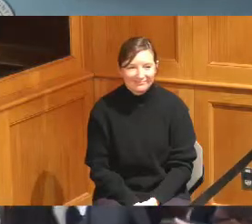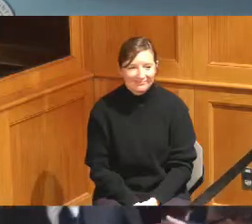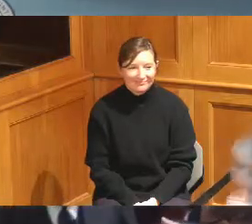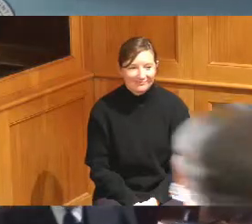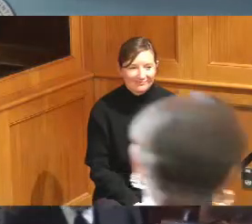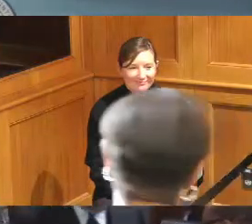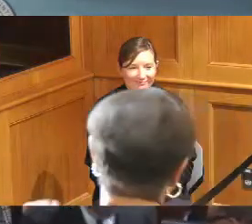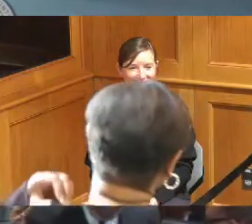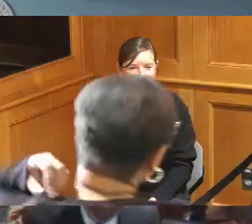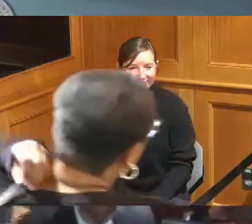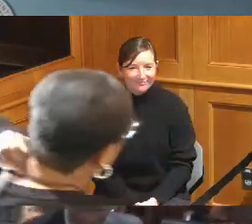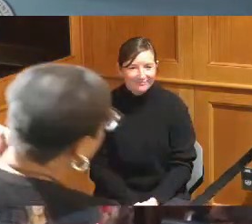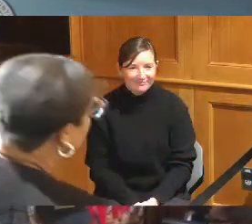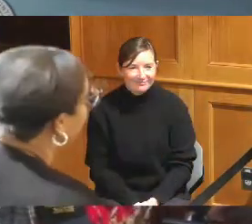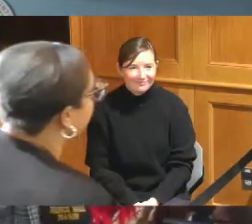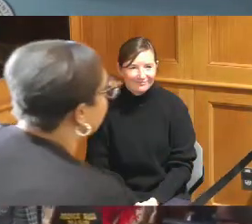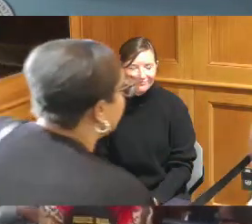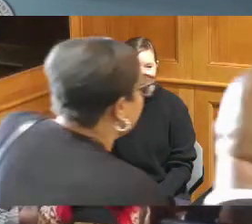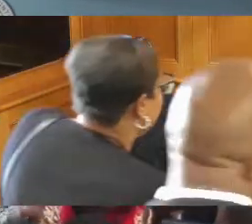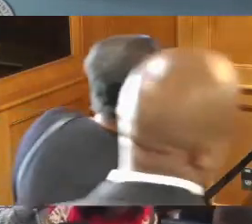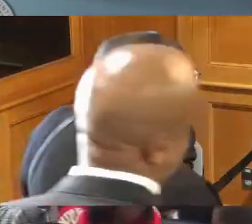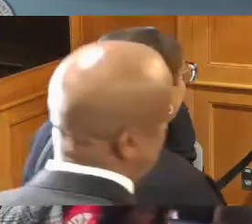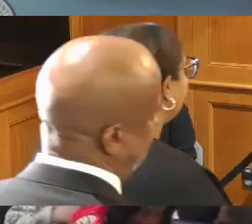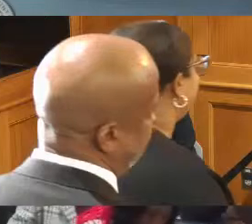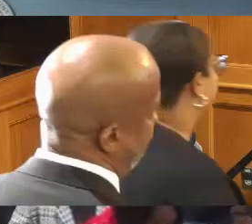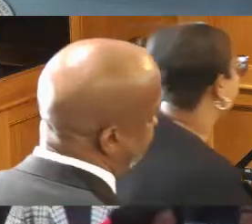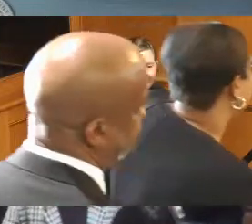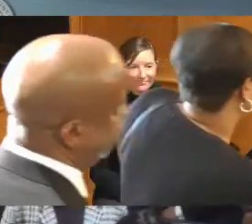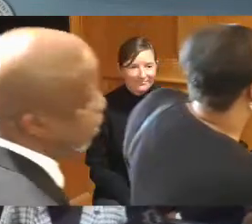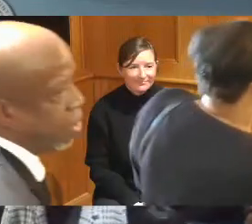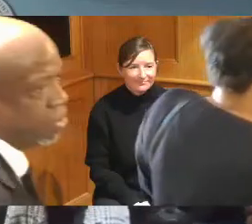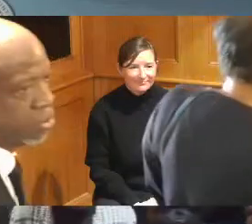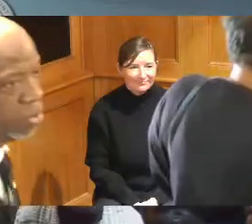You missed the big picture. You missed the other picture. But we got this.